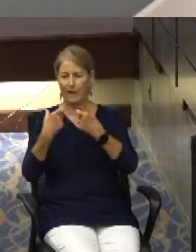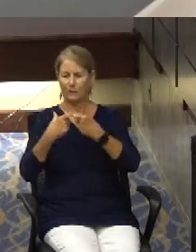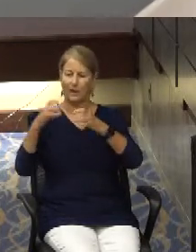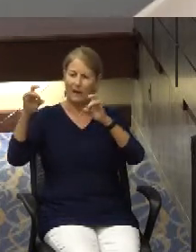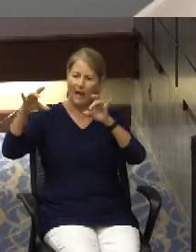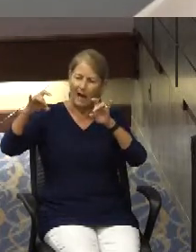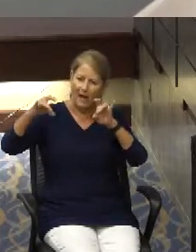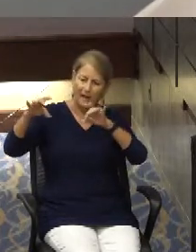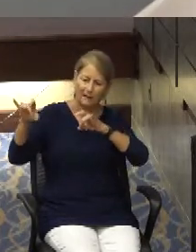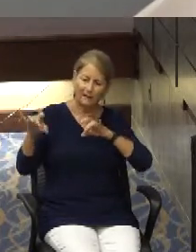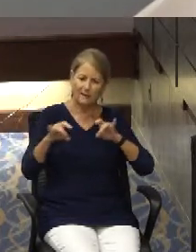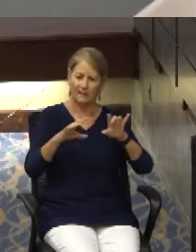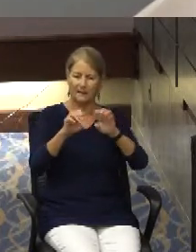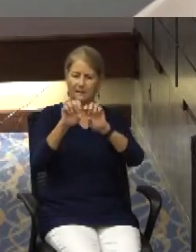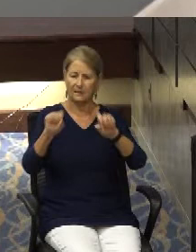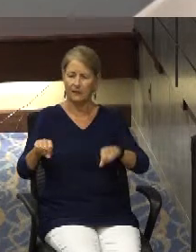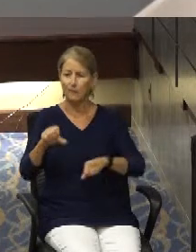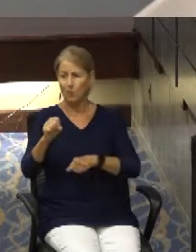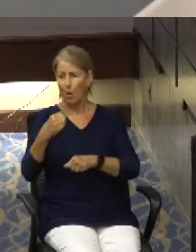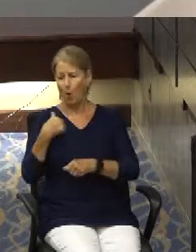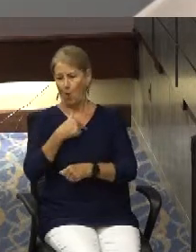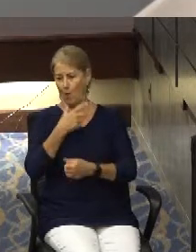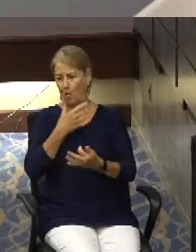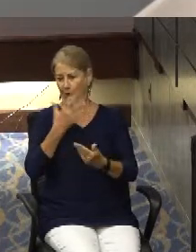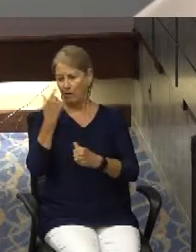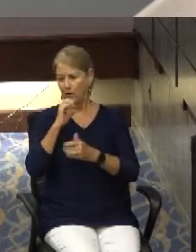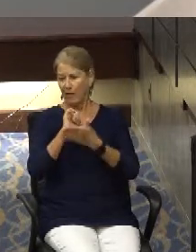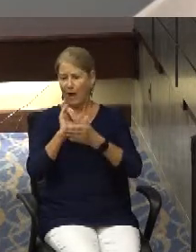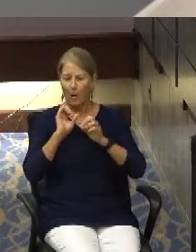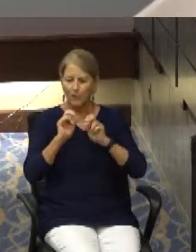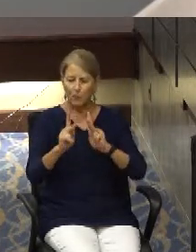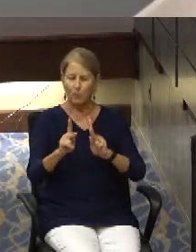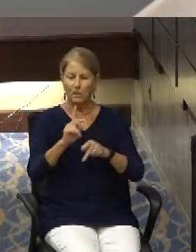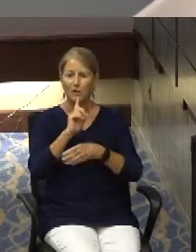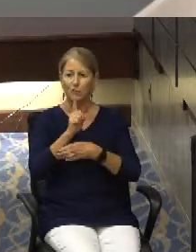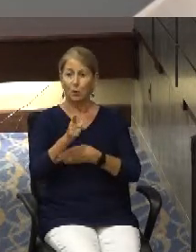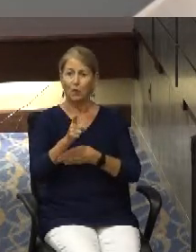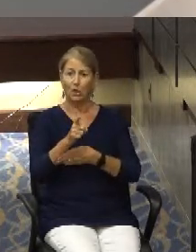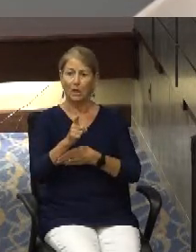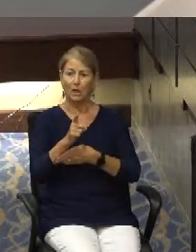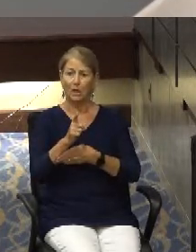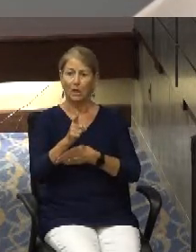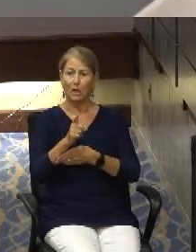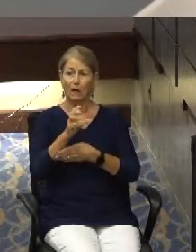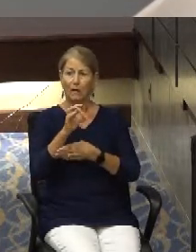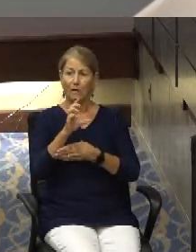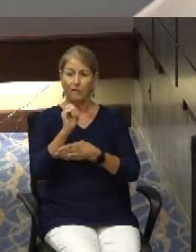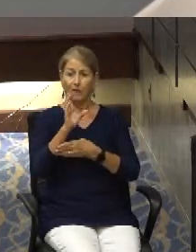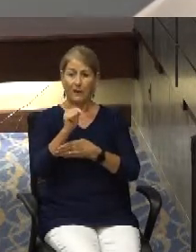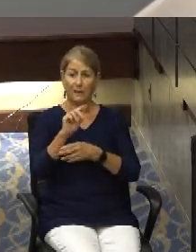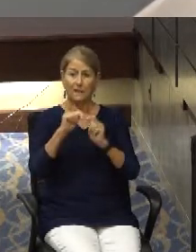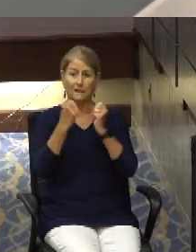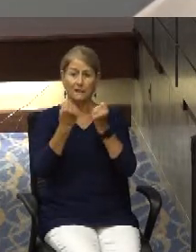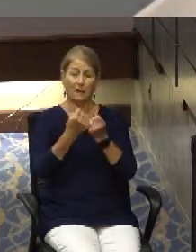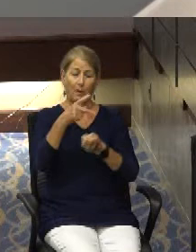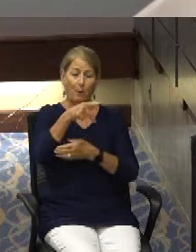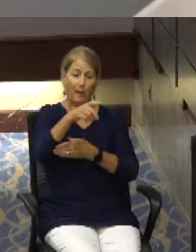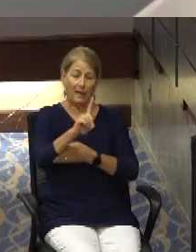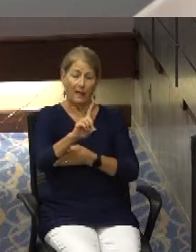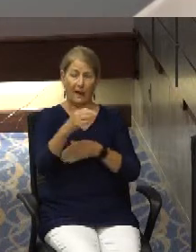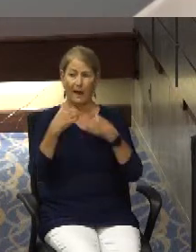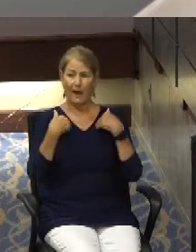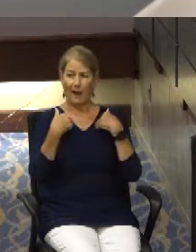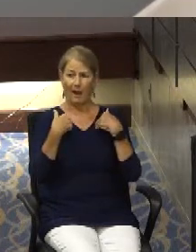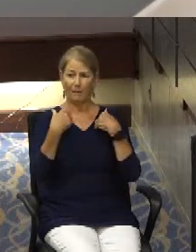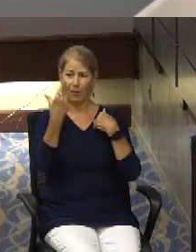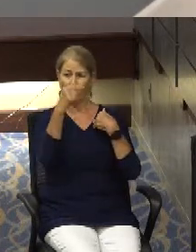systems. So we're waiting for that opportunity. Certainly, the fleet team and PD have been given the green light to acquire that